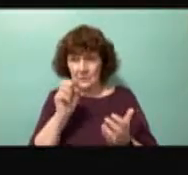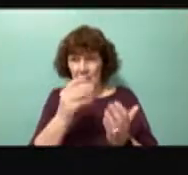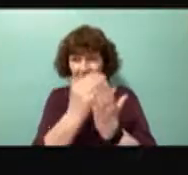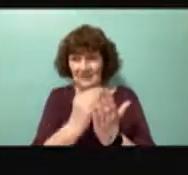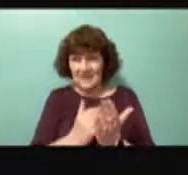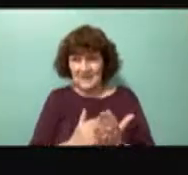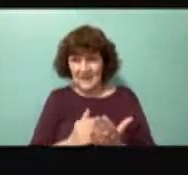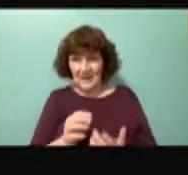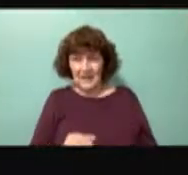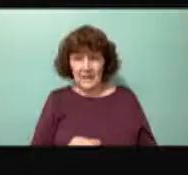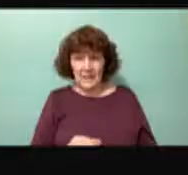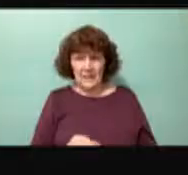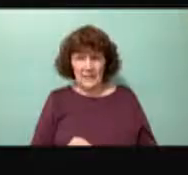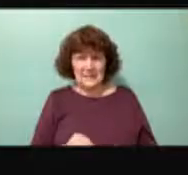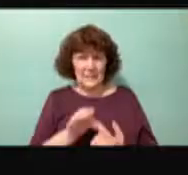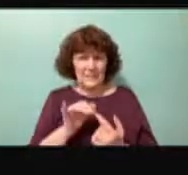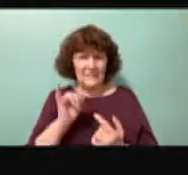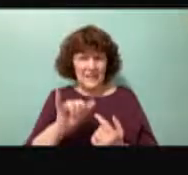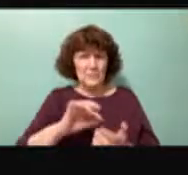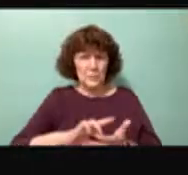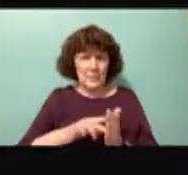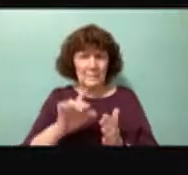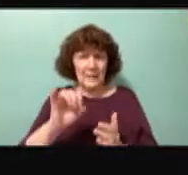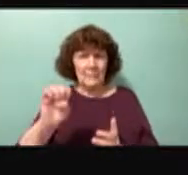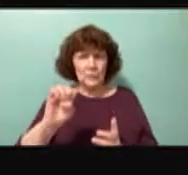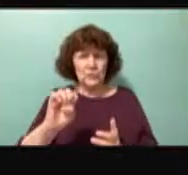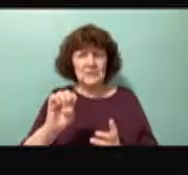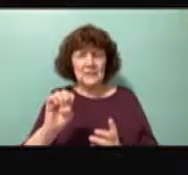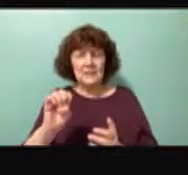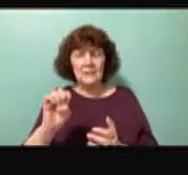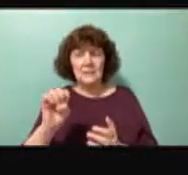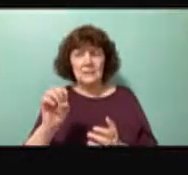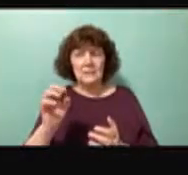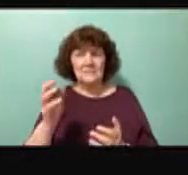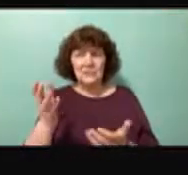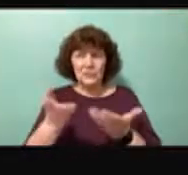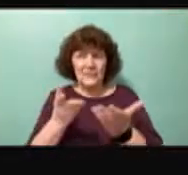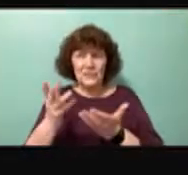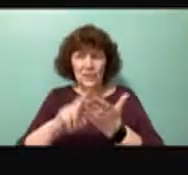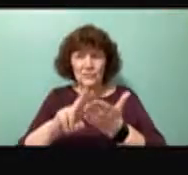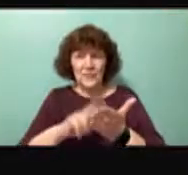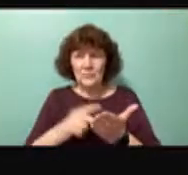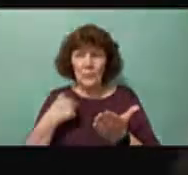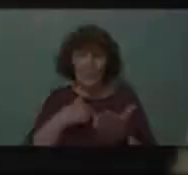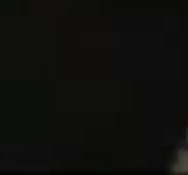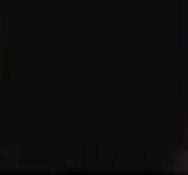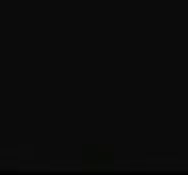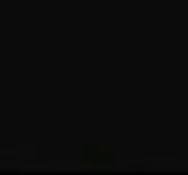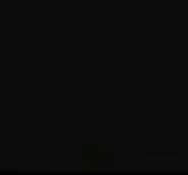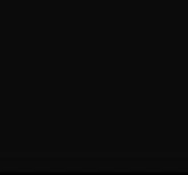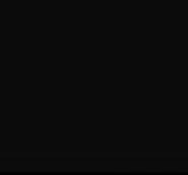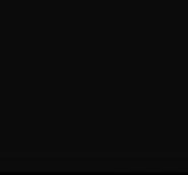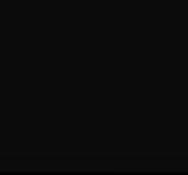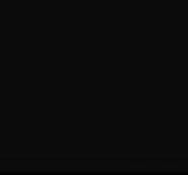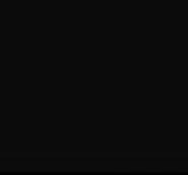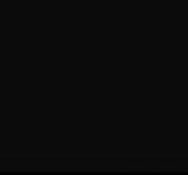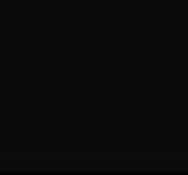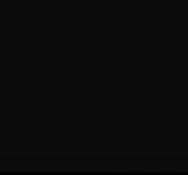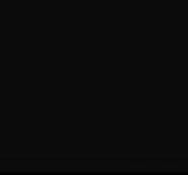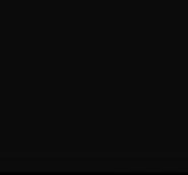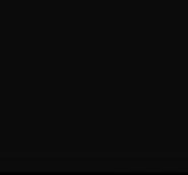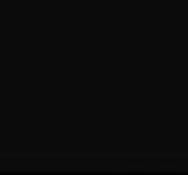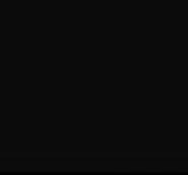by emergency professional service contracts. What we would classify as emergency waivers are fairly